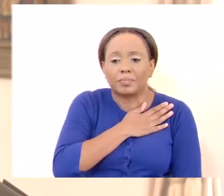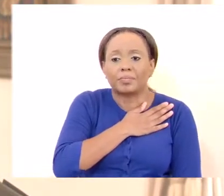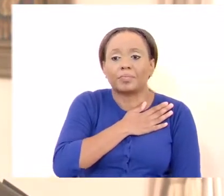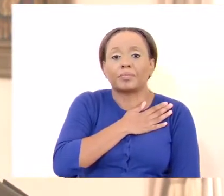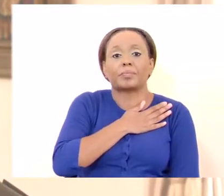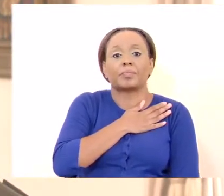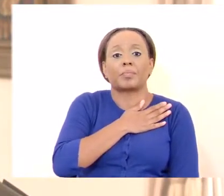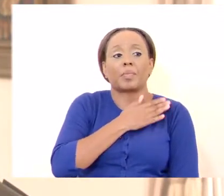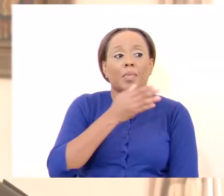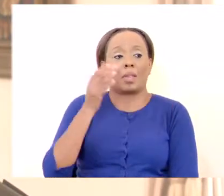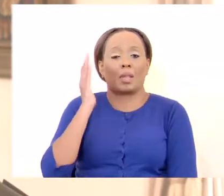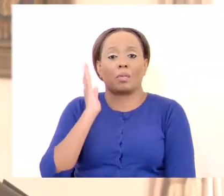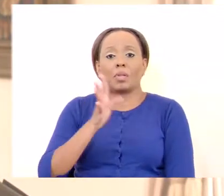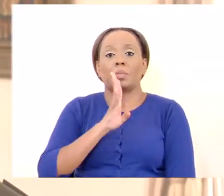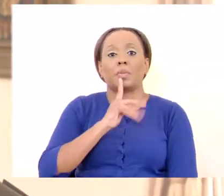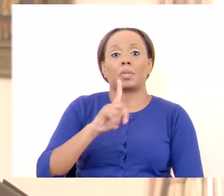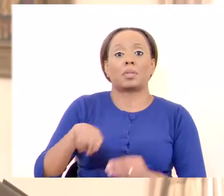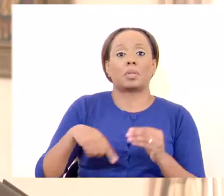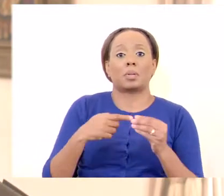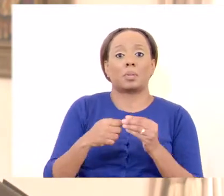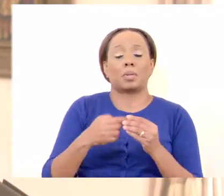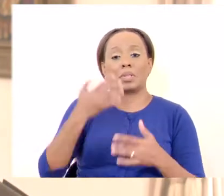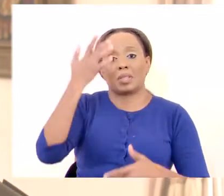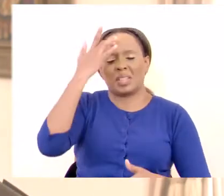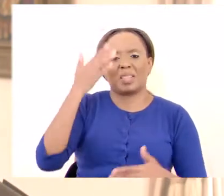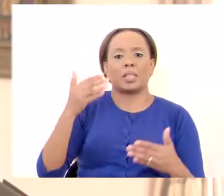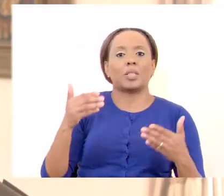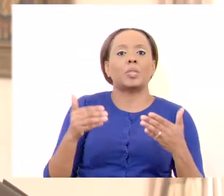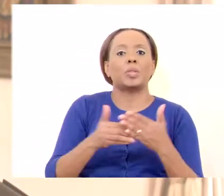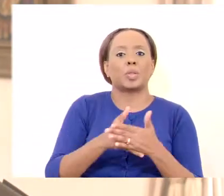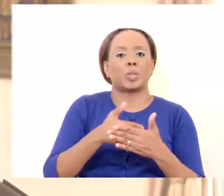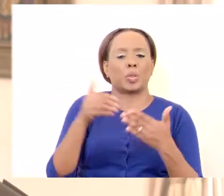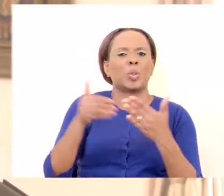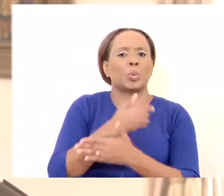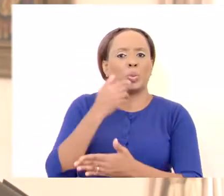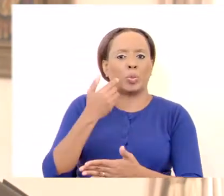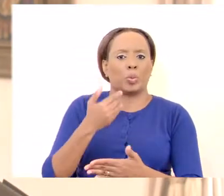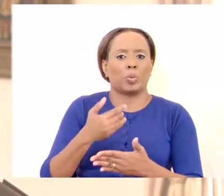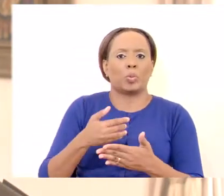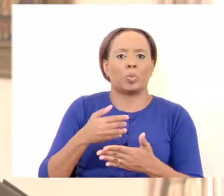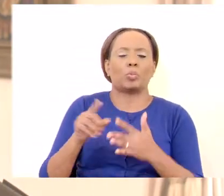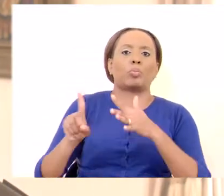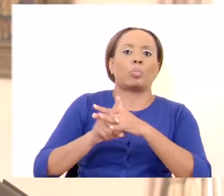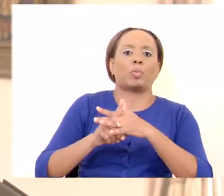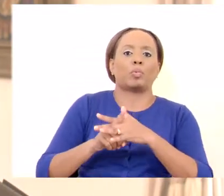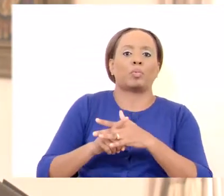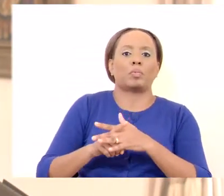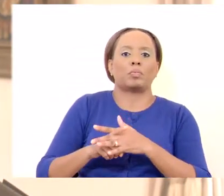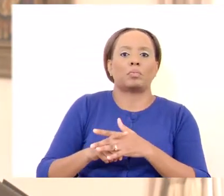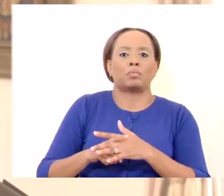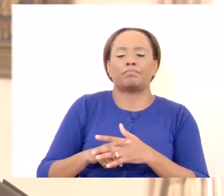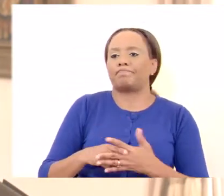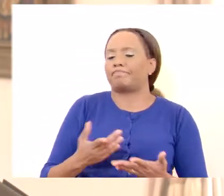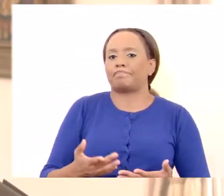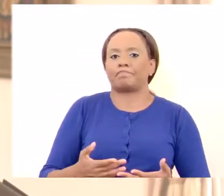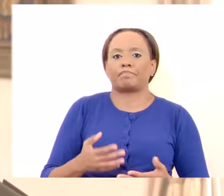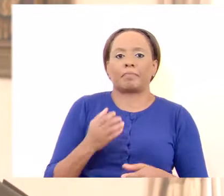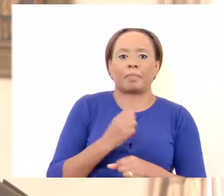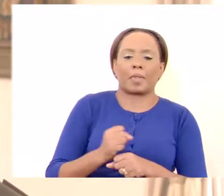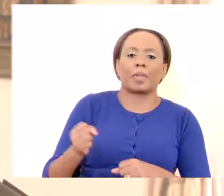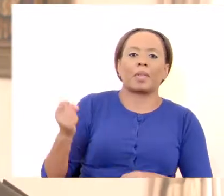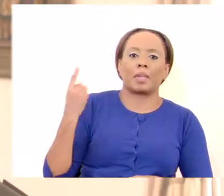about is a relatively new discovery. Less than a year ago, the first cases were reported. It's